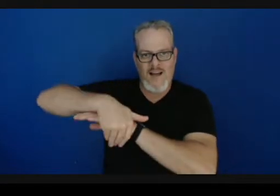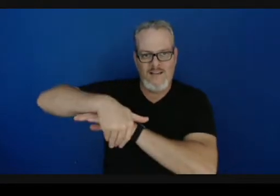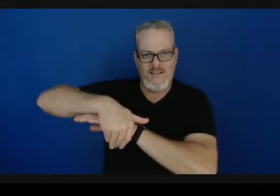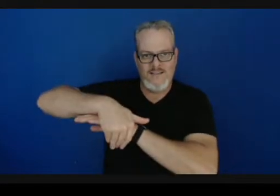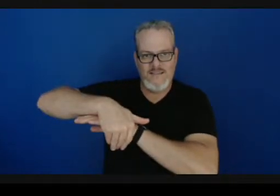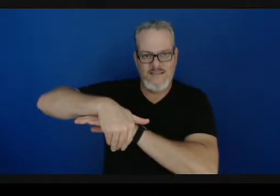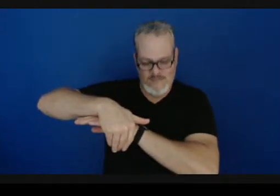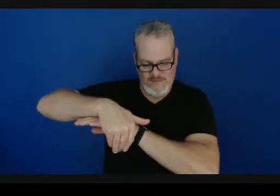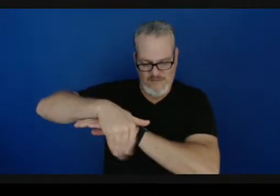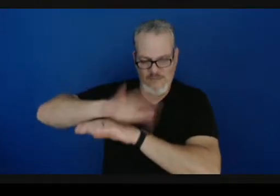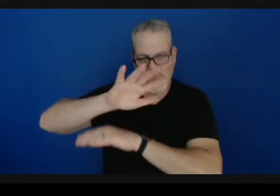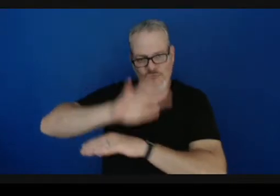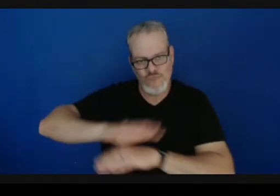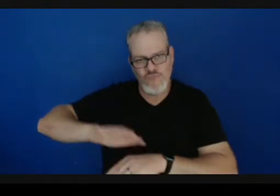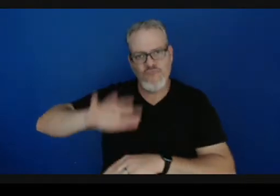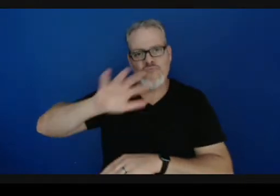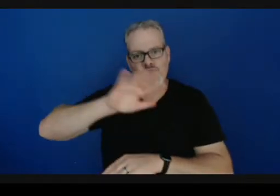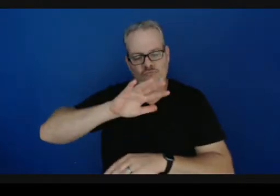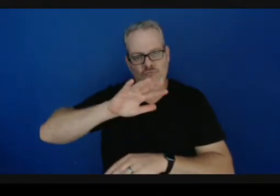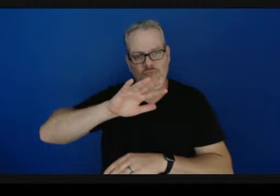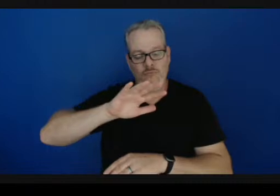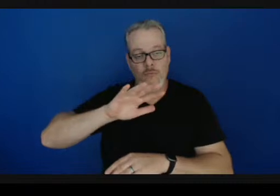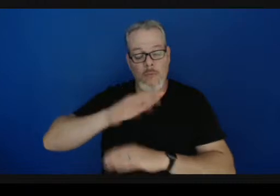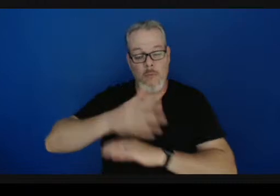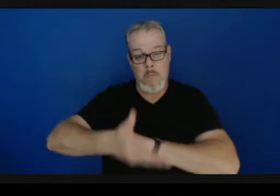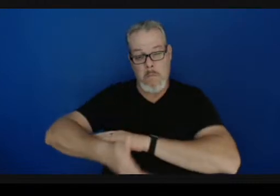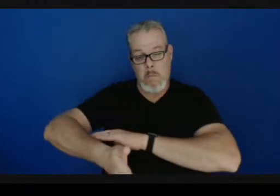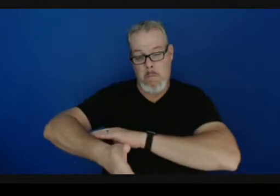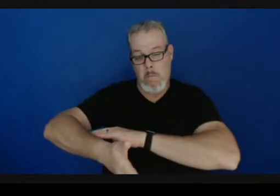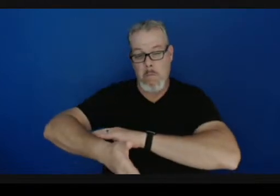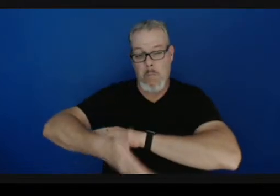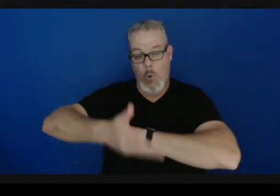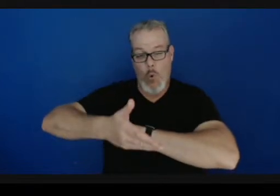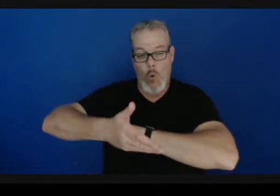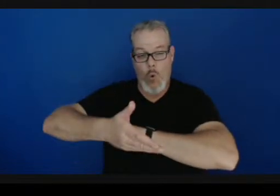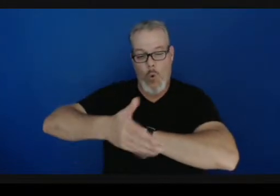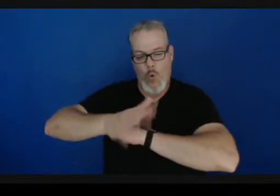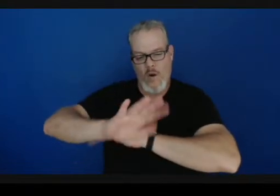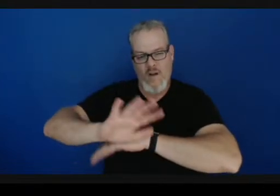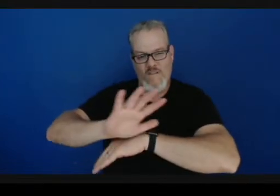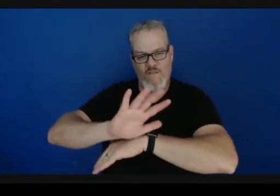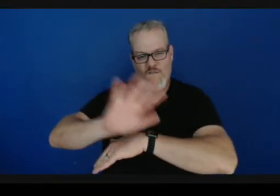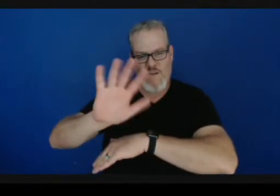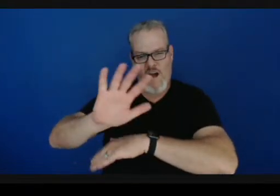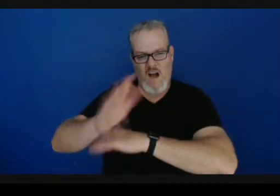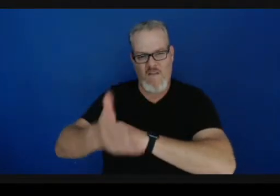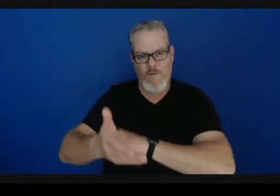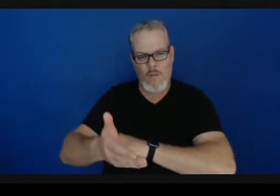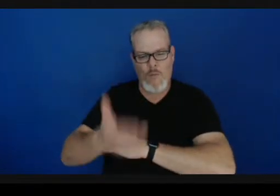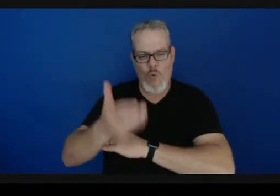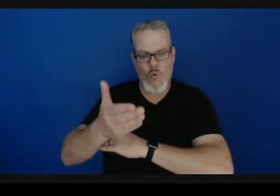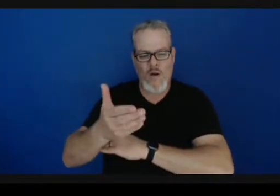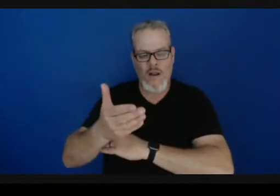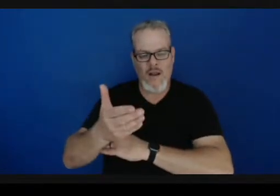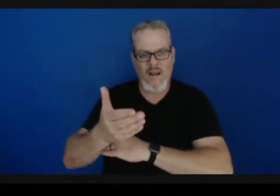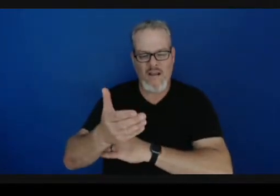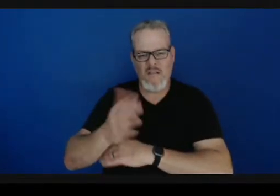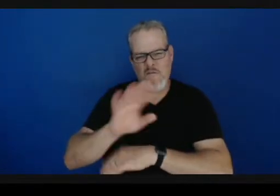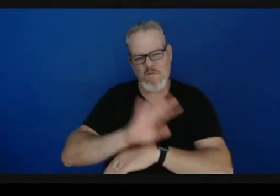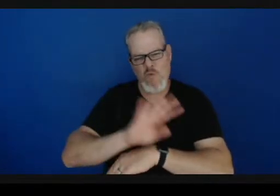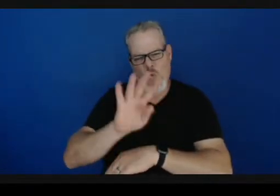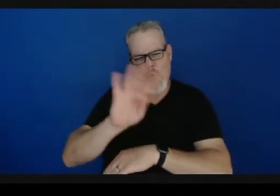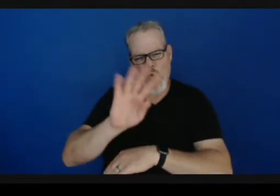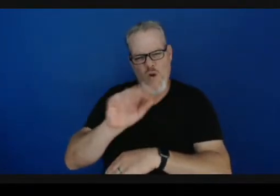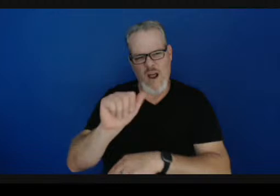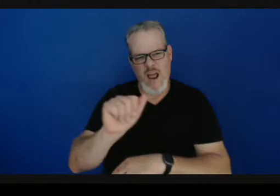period. Early in the morning, around 5 a.m. we get online, or 4 a.m., something along